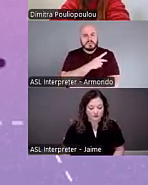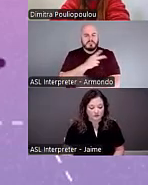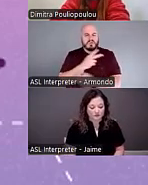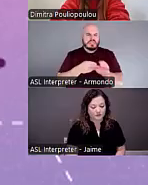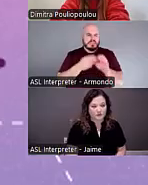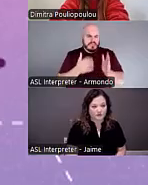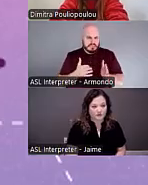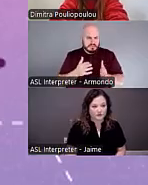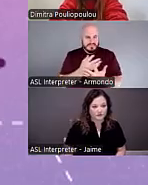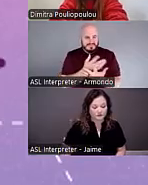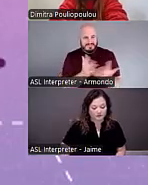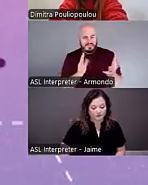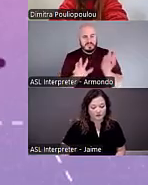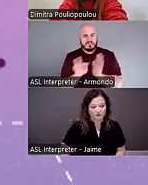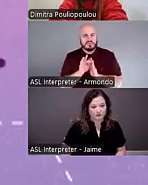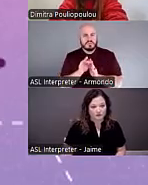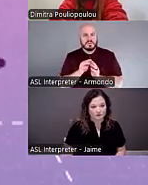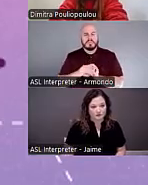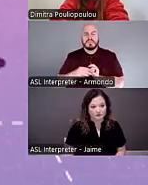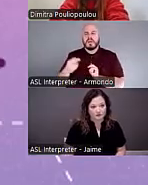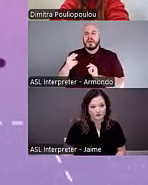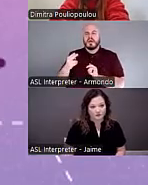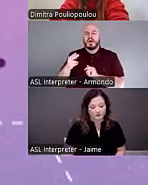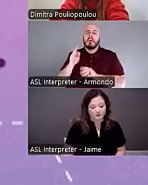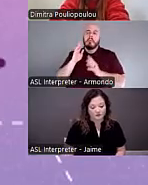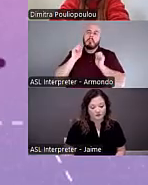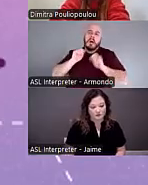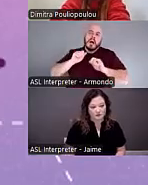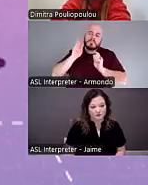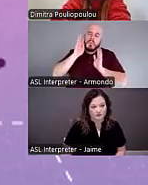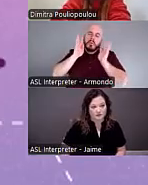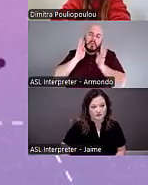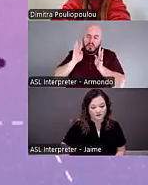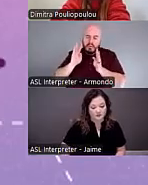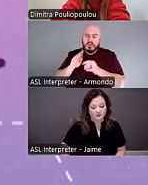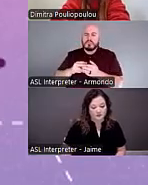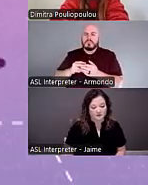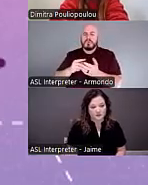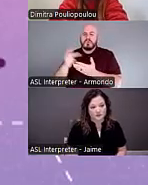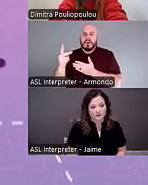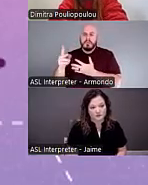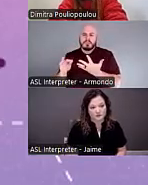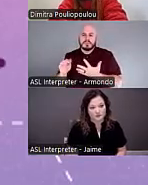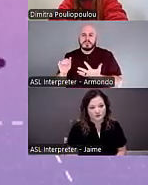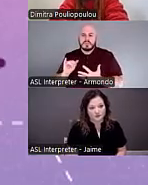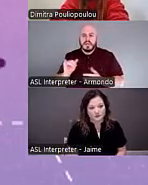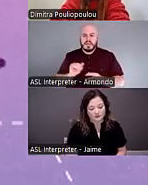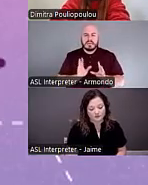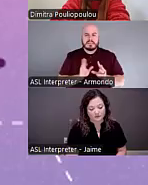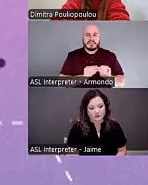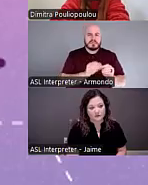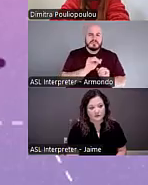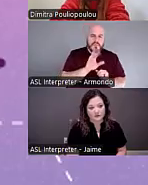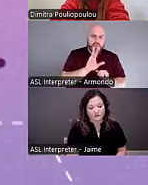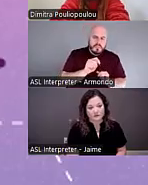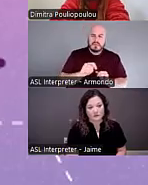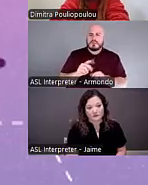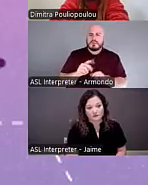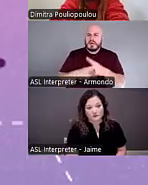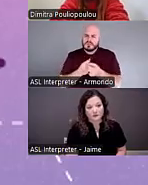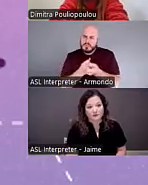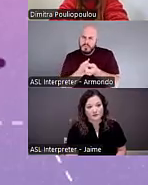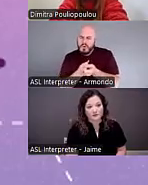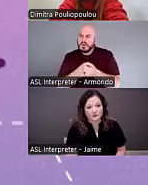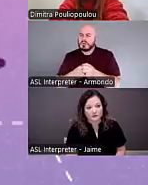between hypothetical program options that vary across features like session format, support, and level